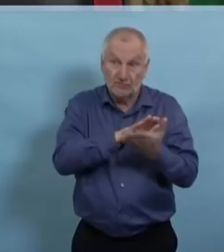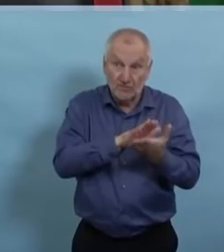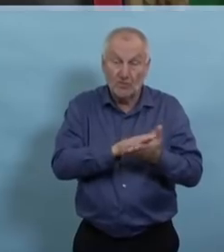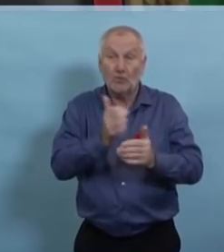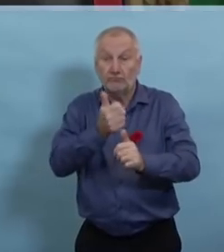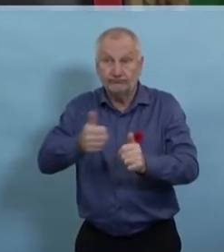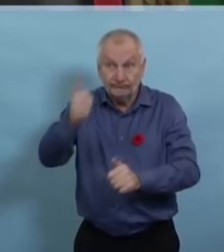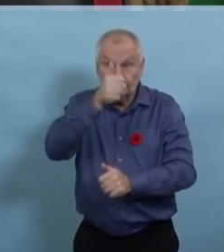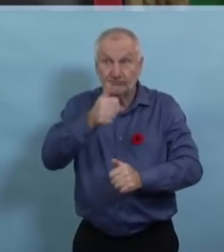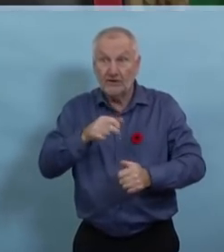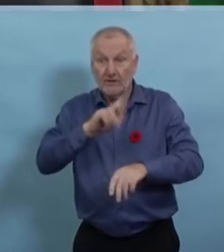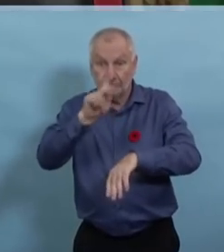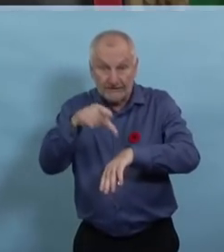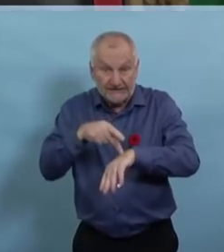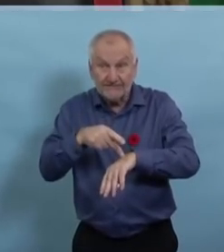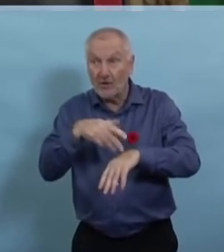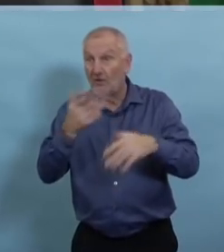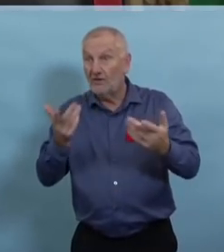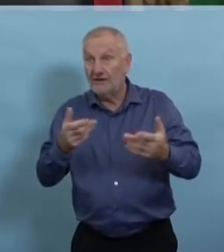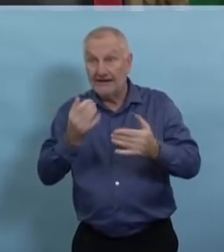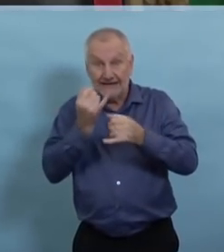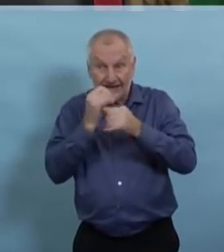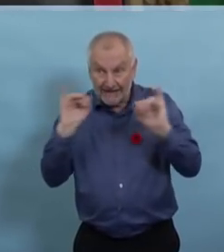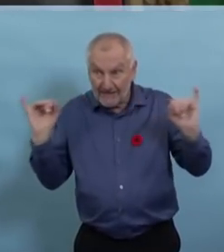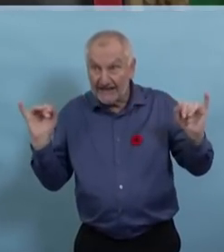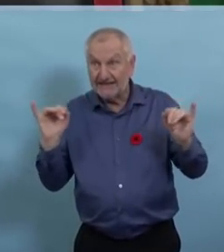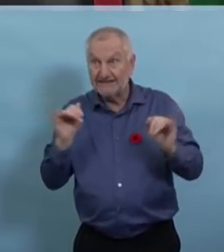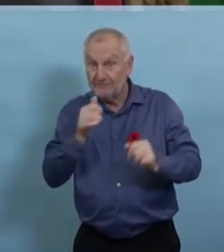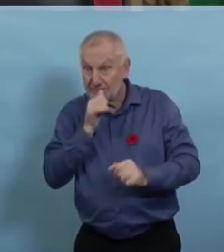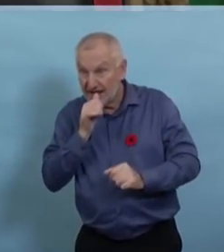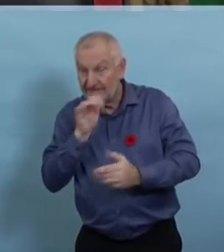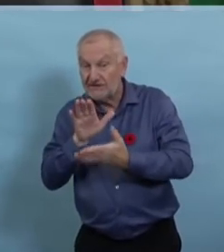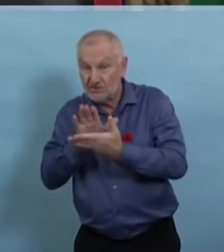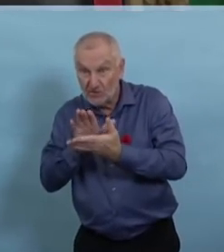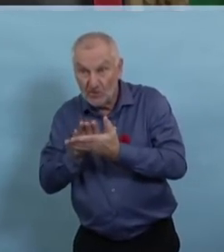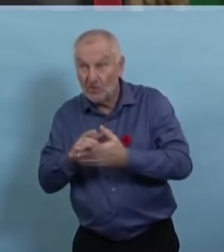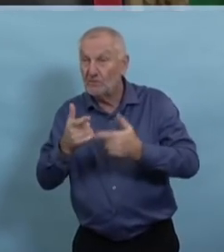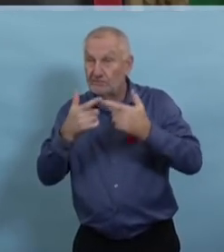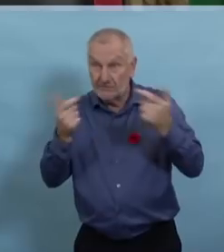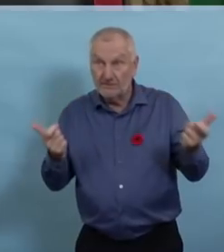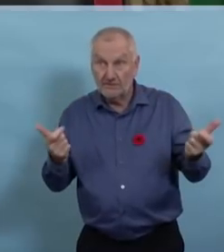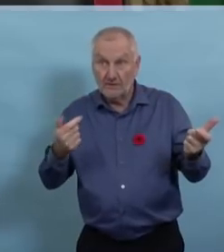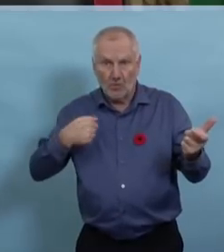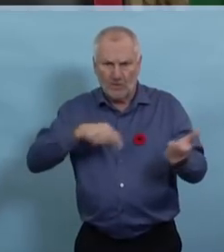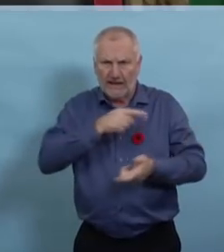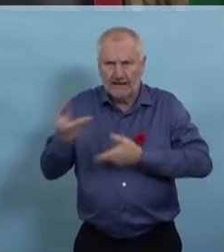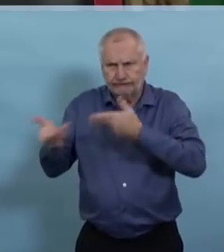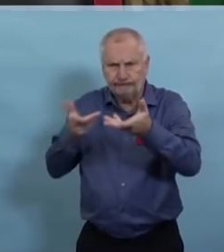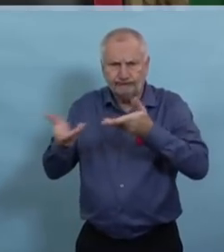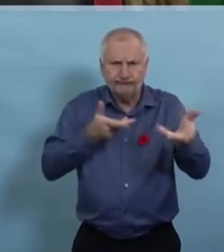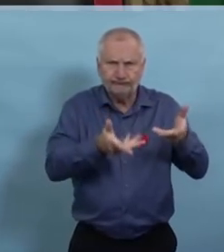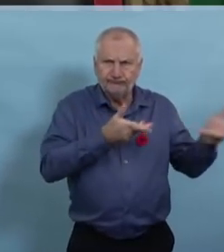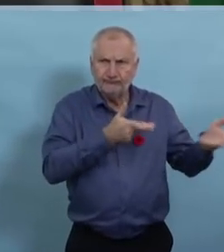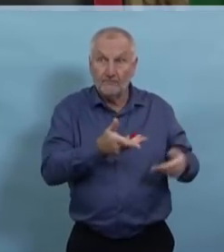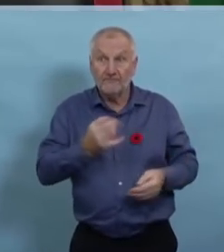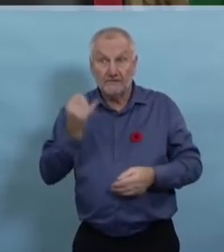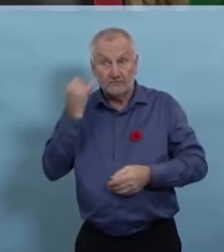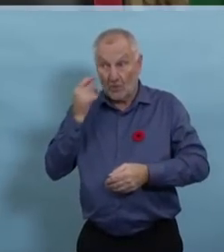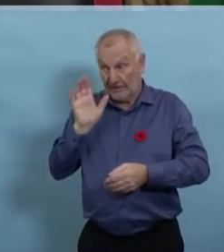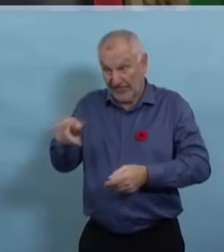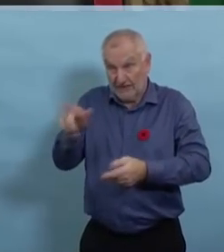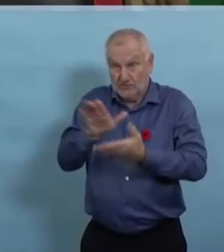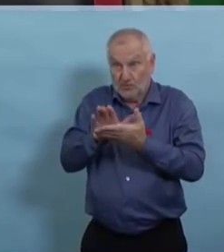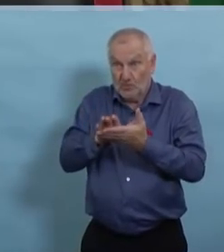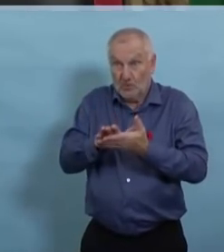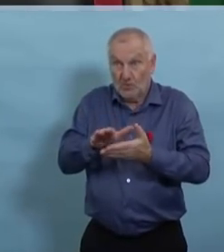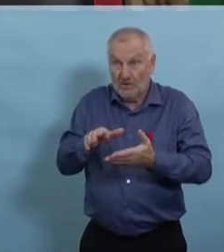discretion to the principals of schools in consultation with their administrators, that if they hear of cases within their school community, whether that's